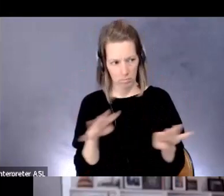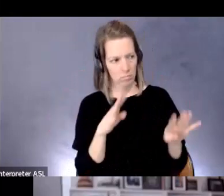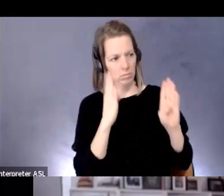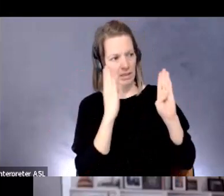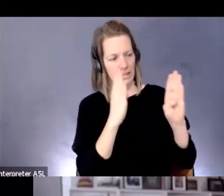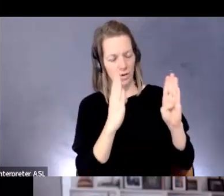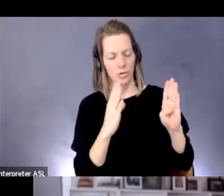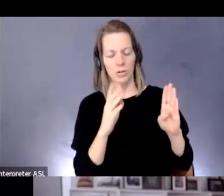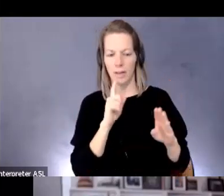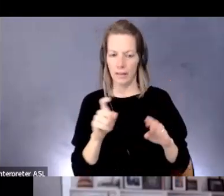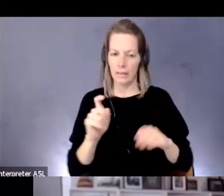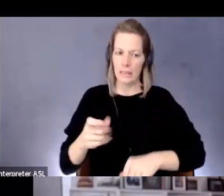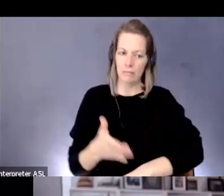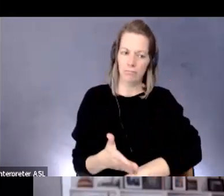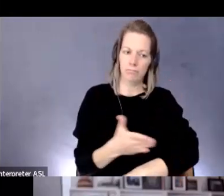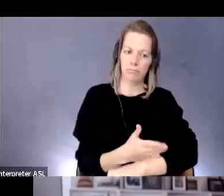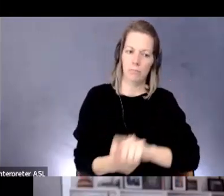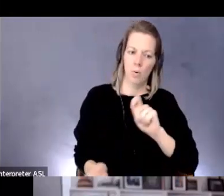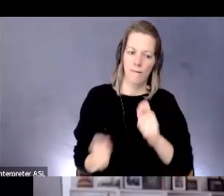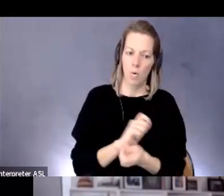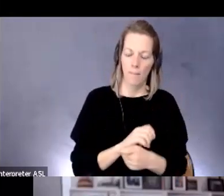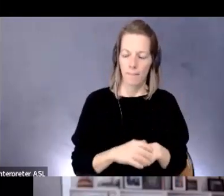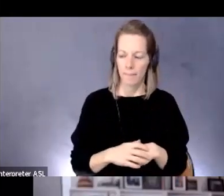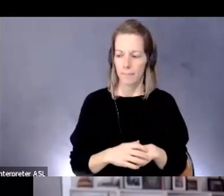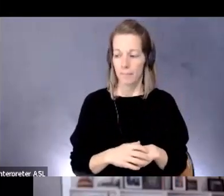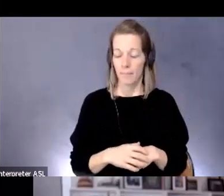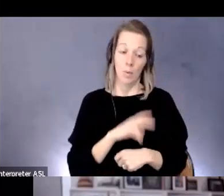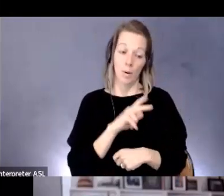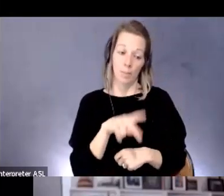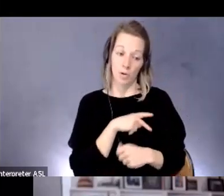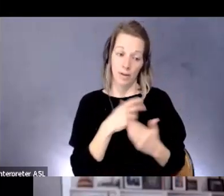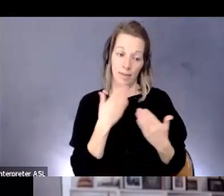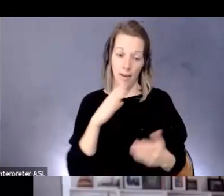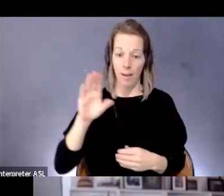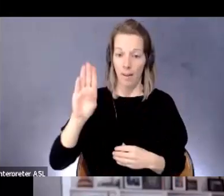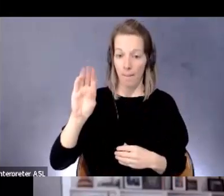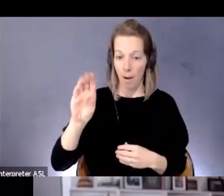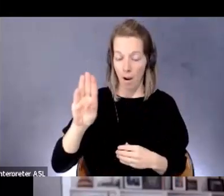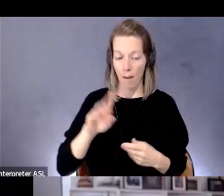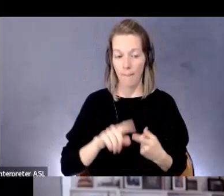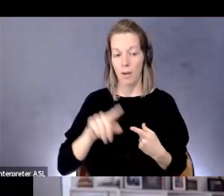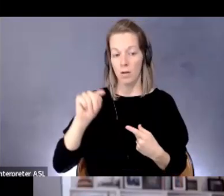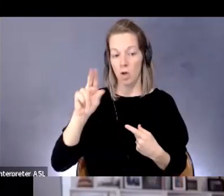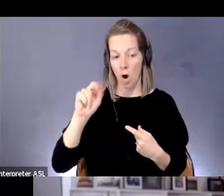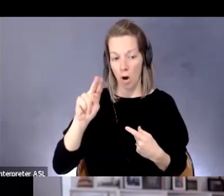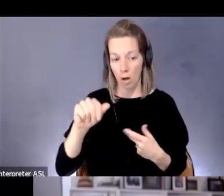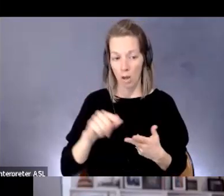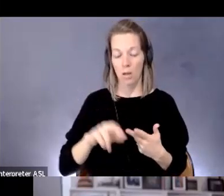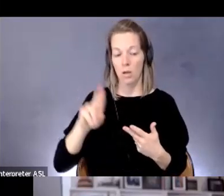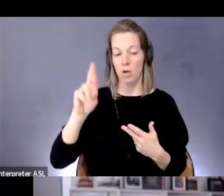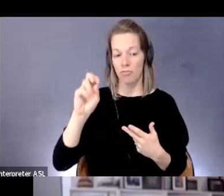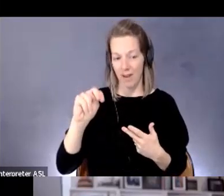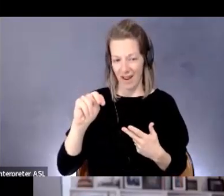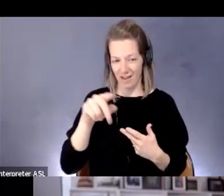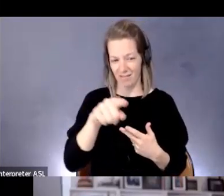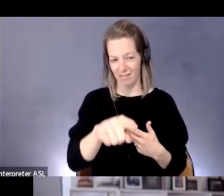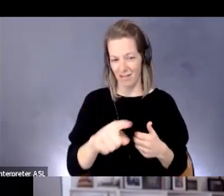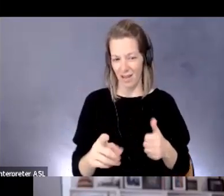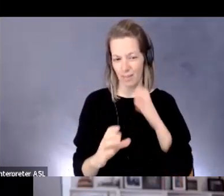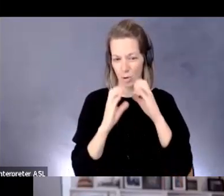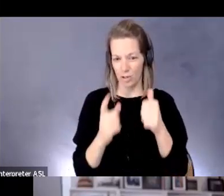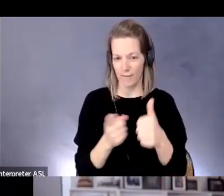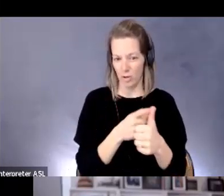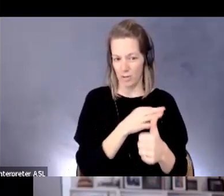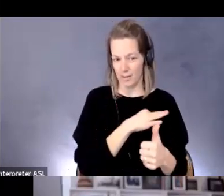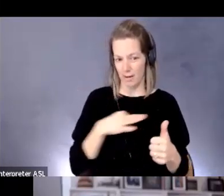needed reforms. I'd also like to personally thank Bob and Tana and Ren and the other staff at CommunicationFIRST for